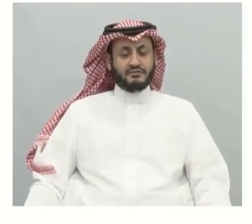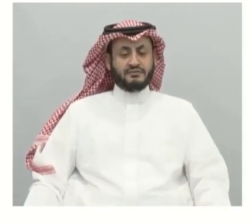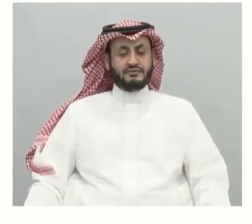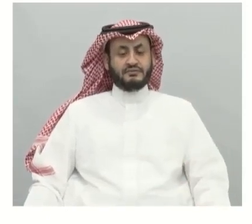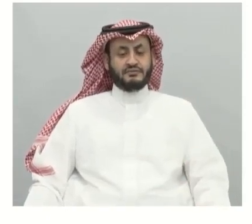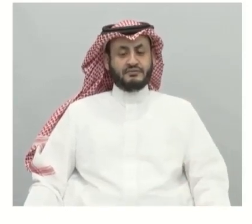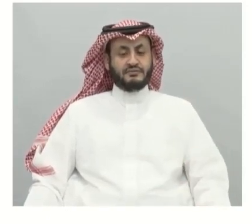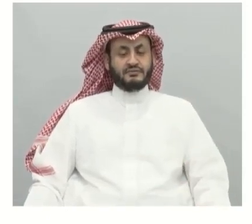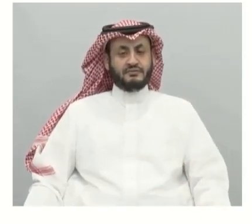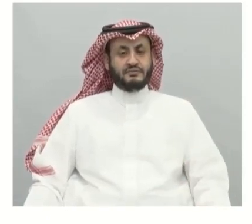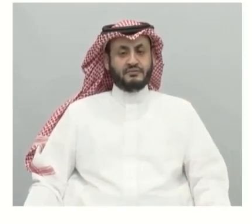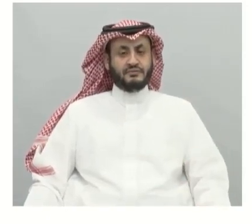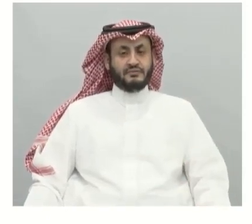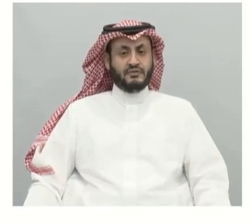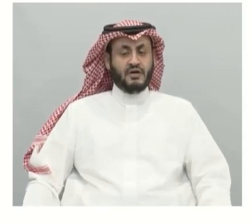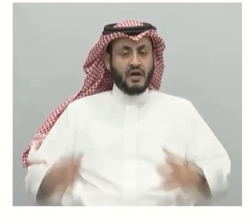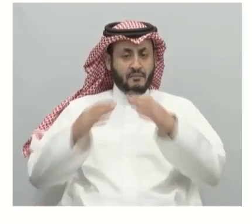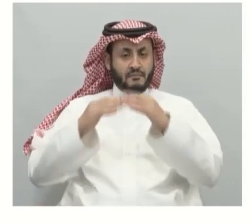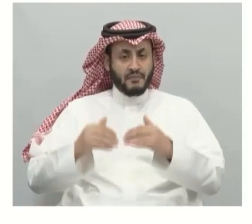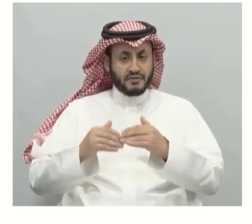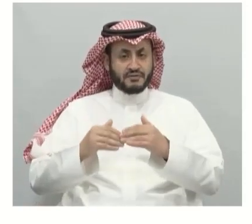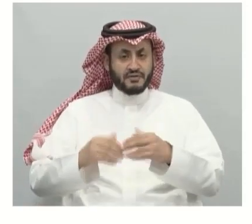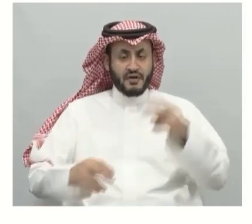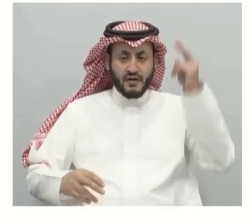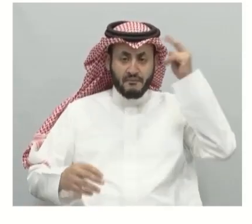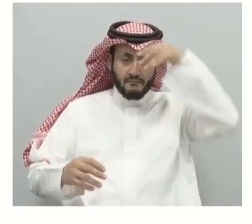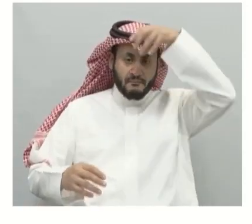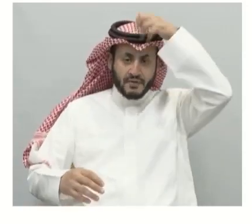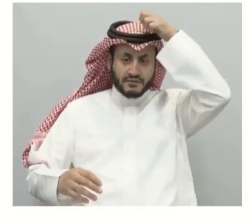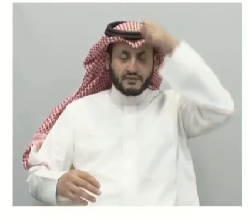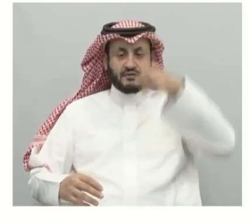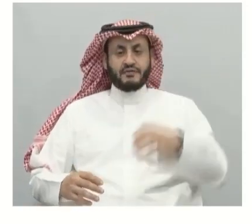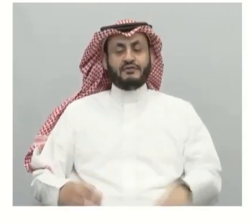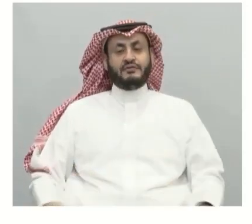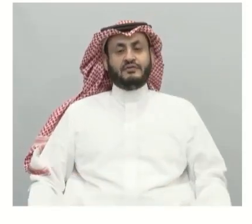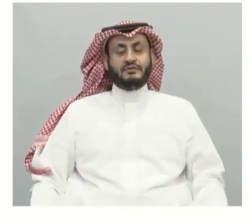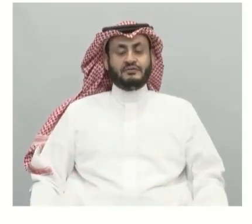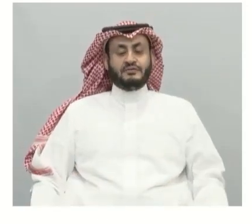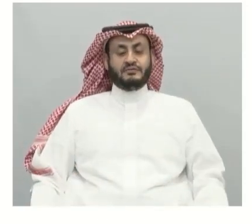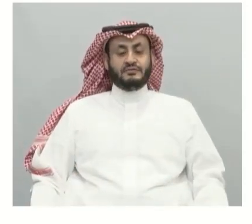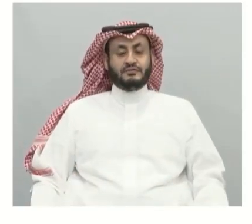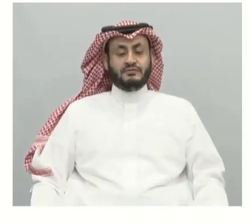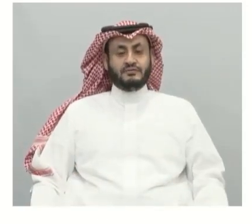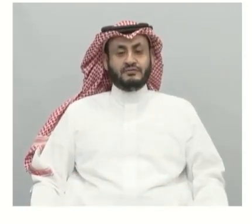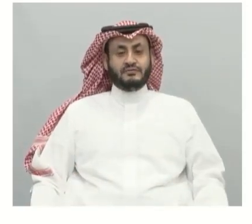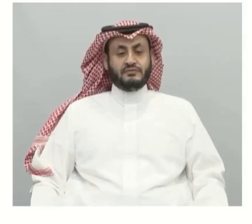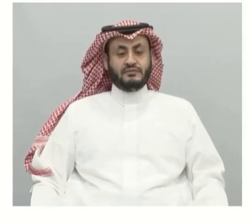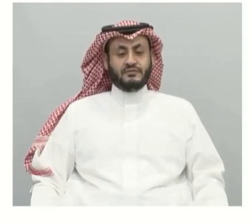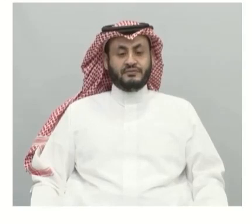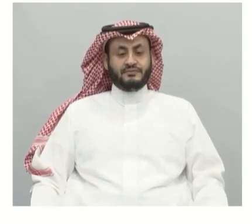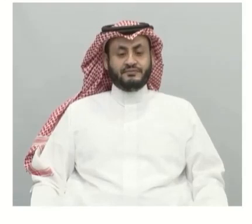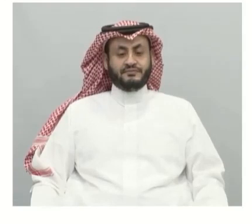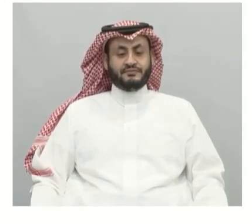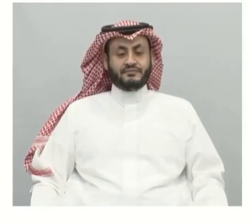Ottawa. Egypt, Egyptian, Cairo. Jordan,